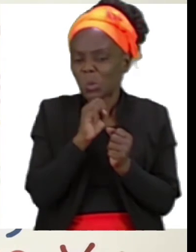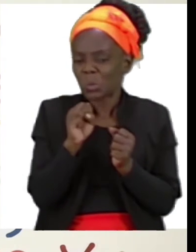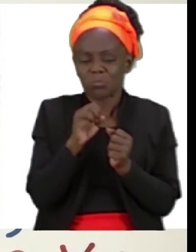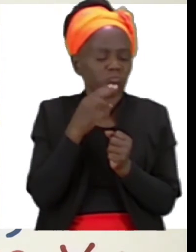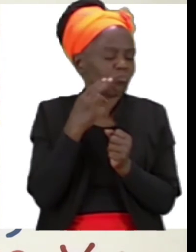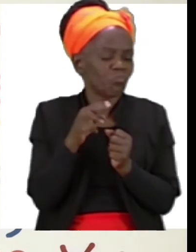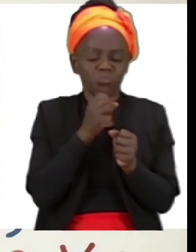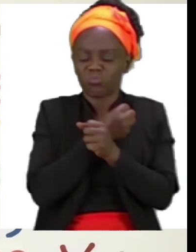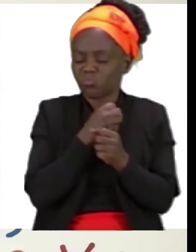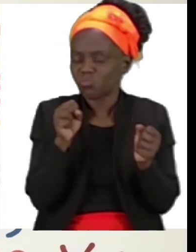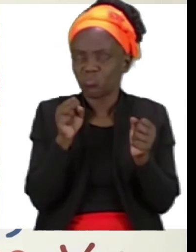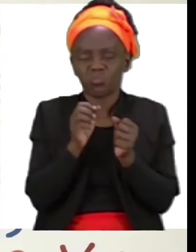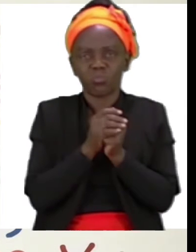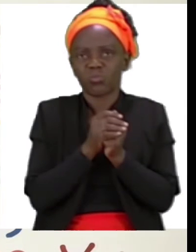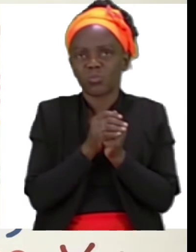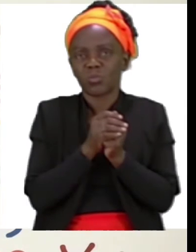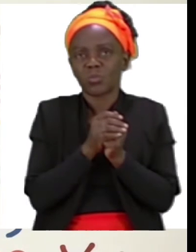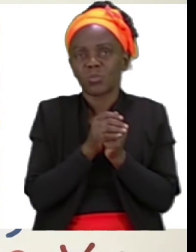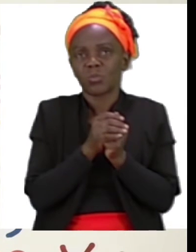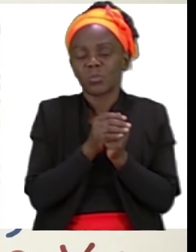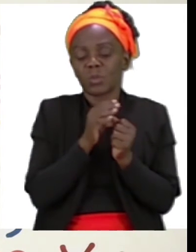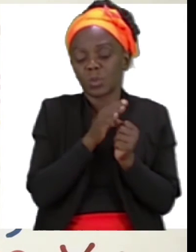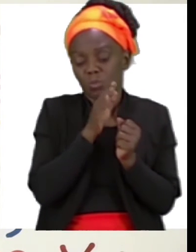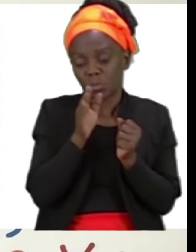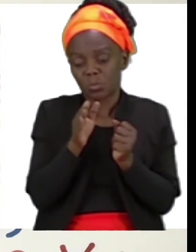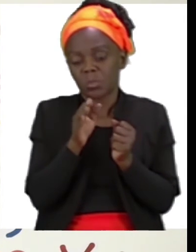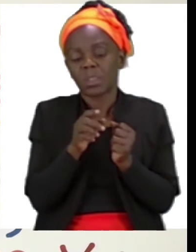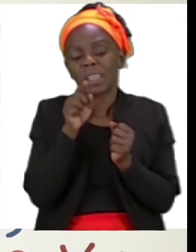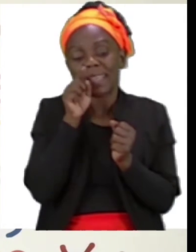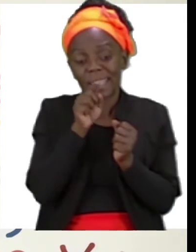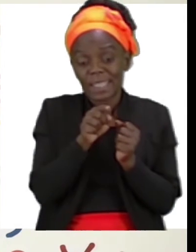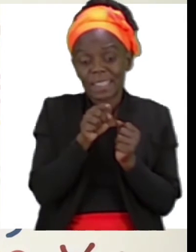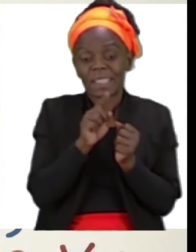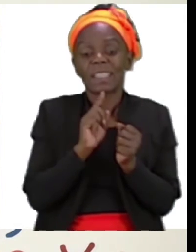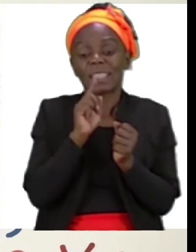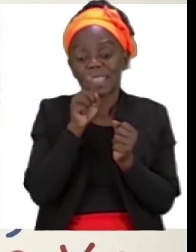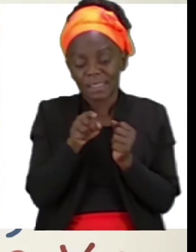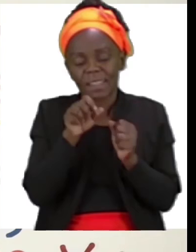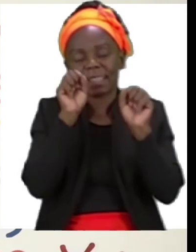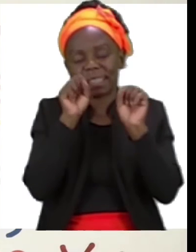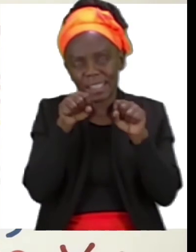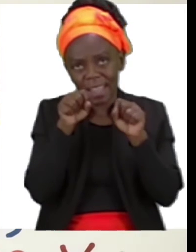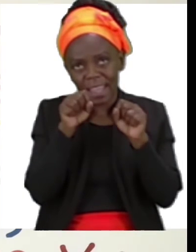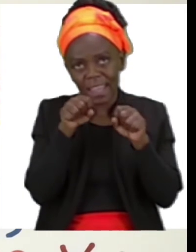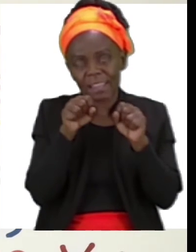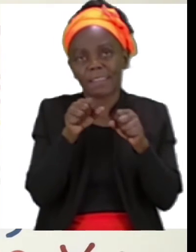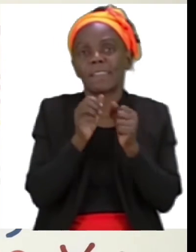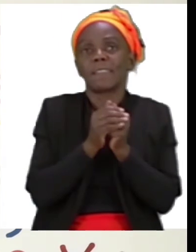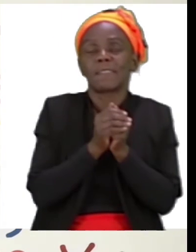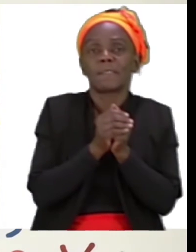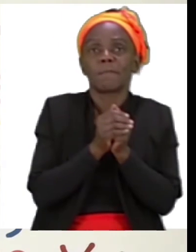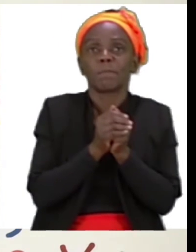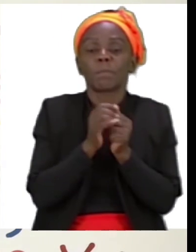either. So we now have to say it is. So we are going to use